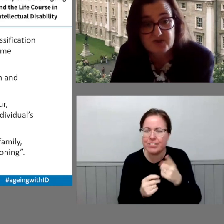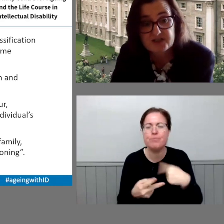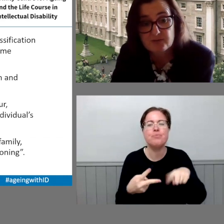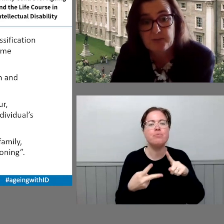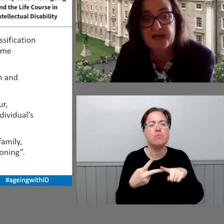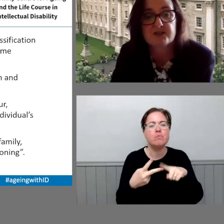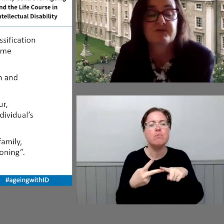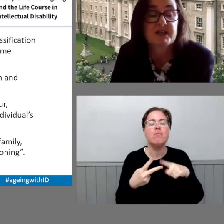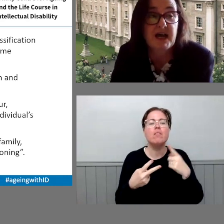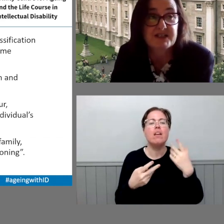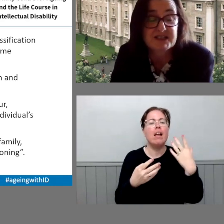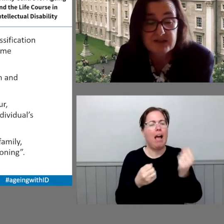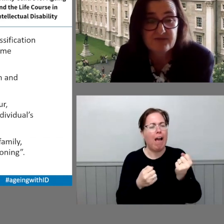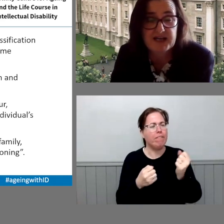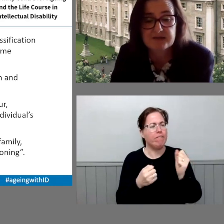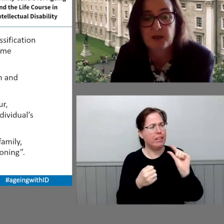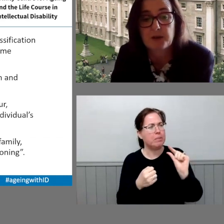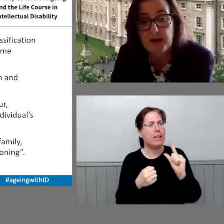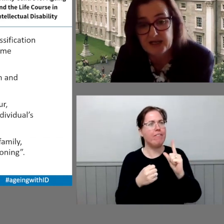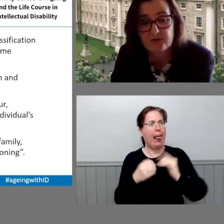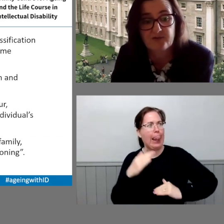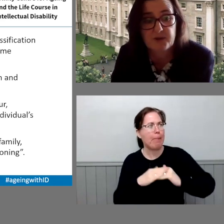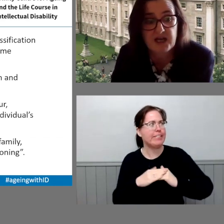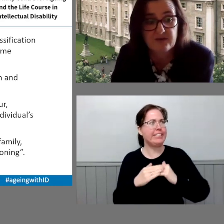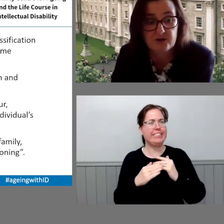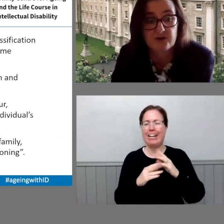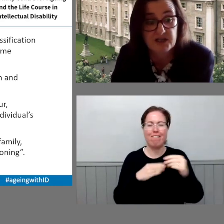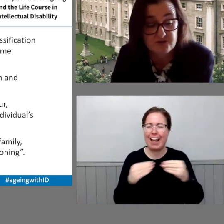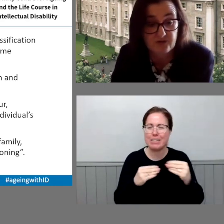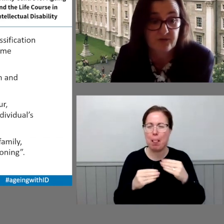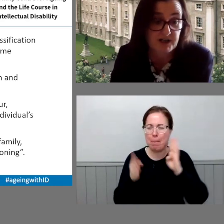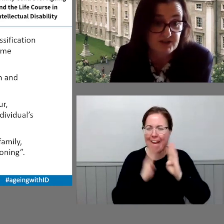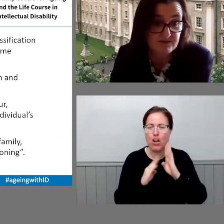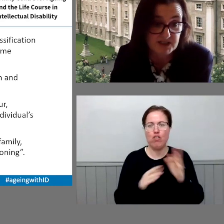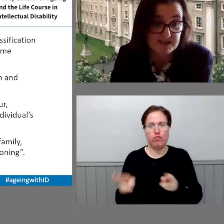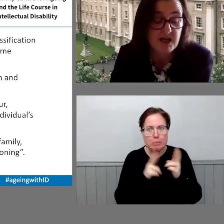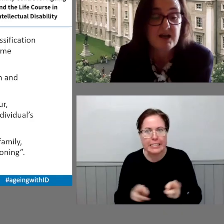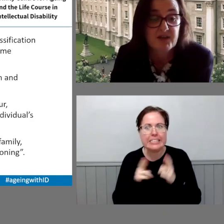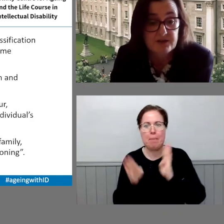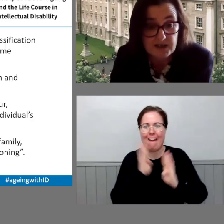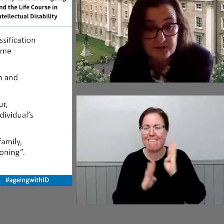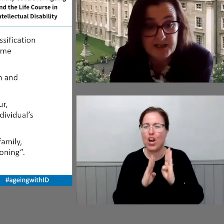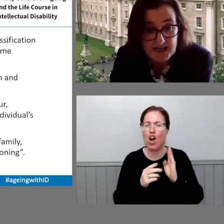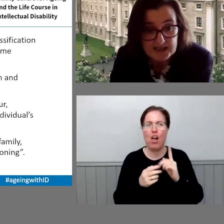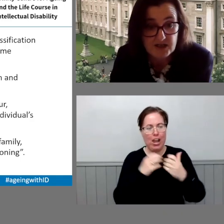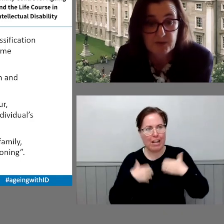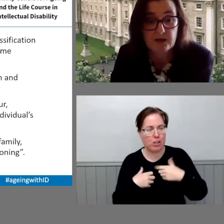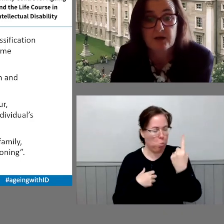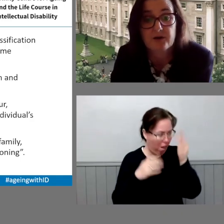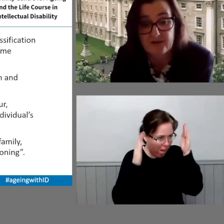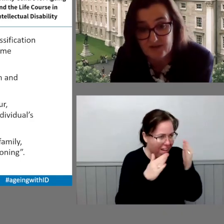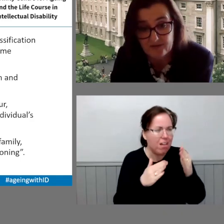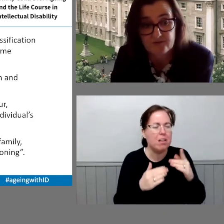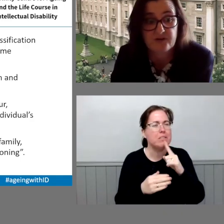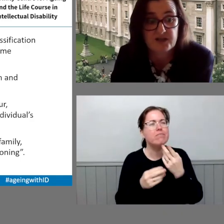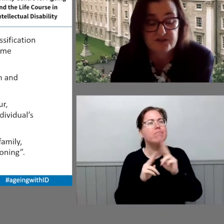of restricted, repetitive, and inflexible patterns of behaviour, interests, or activities that are clearly